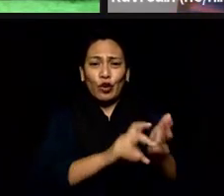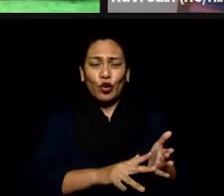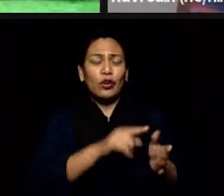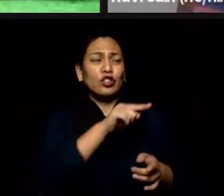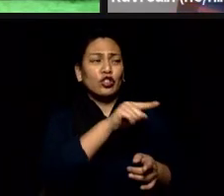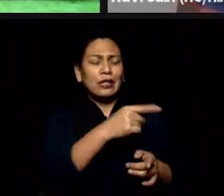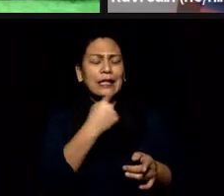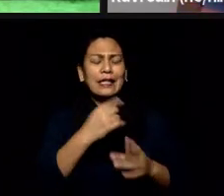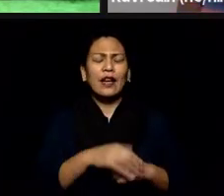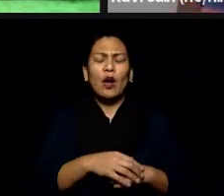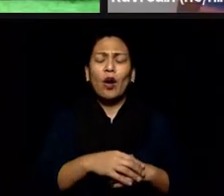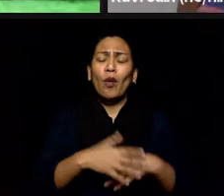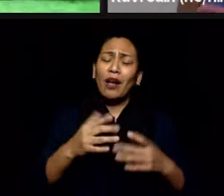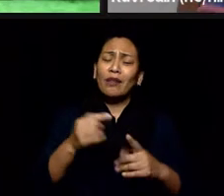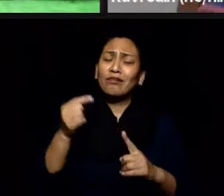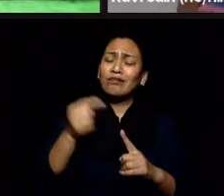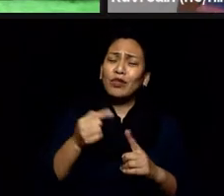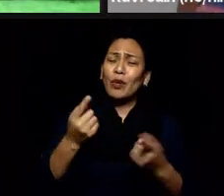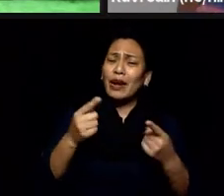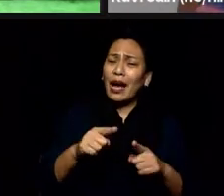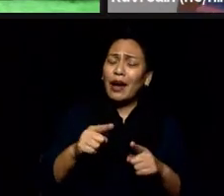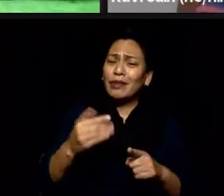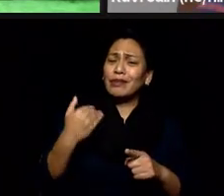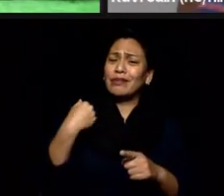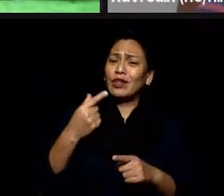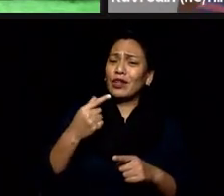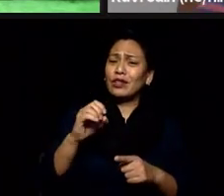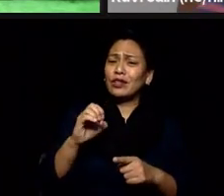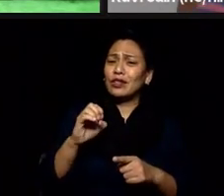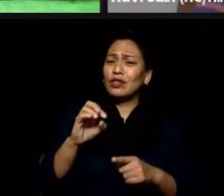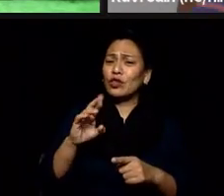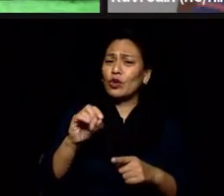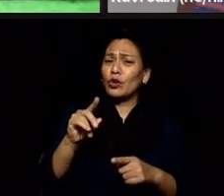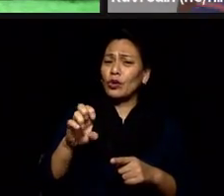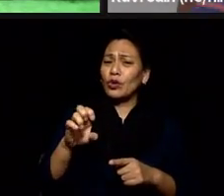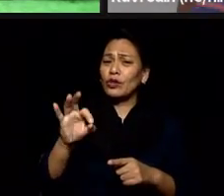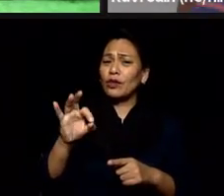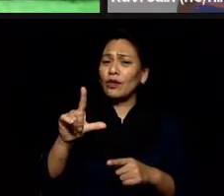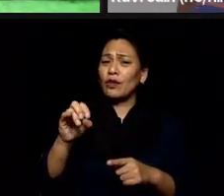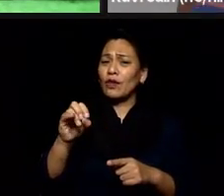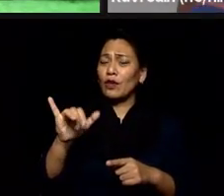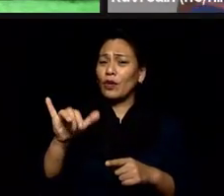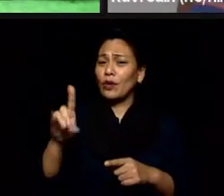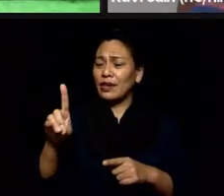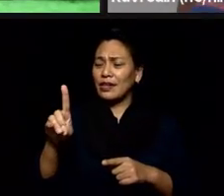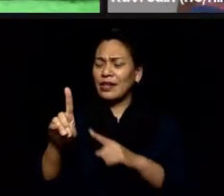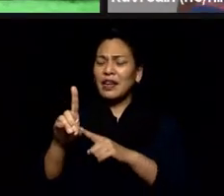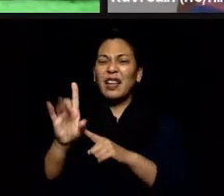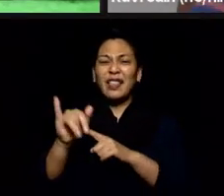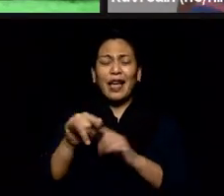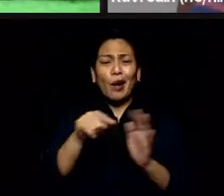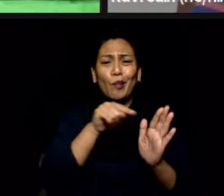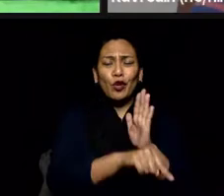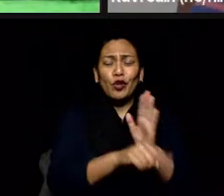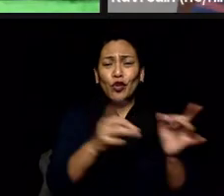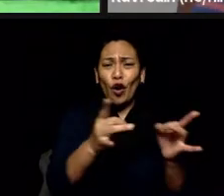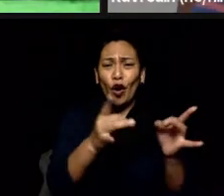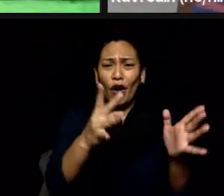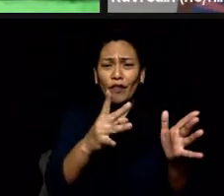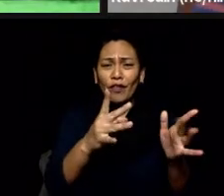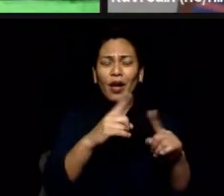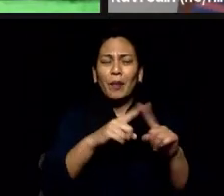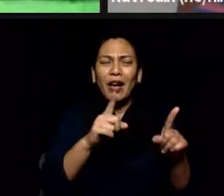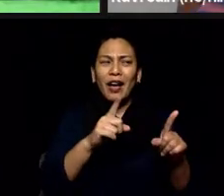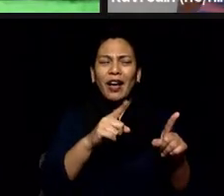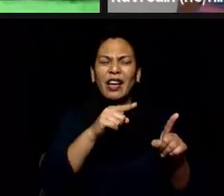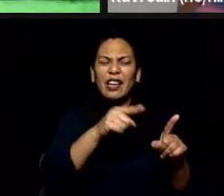clearly for me. She said, you know, the thing about what happened to George Floyd was the murder obviously is atrocious, but what's